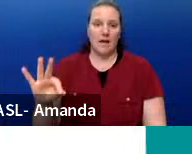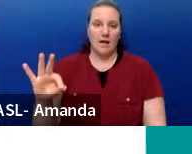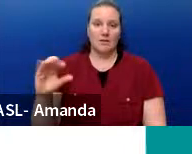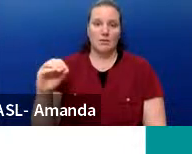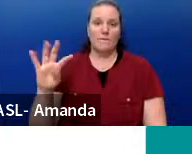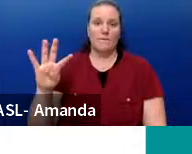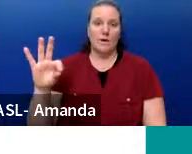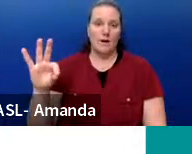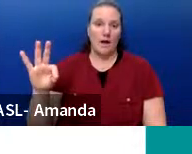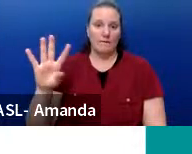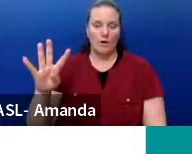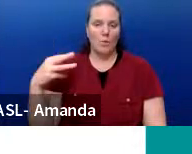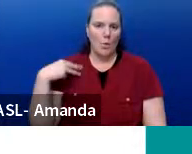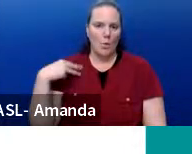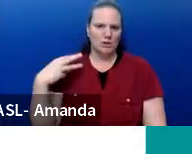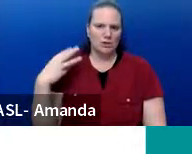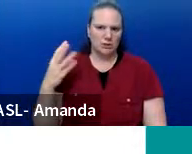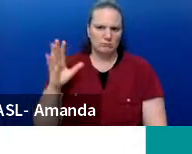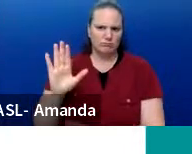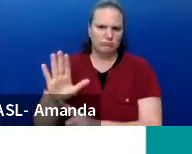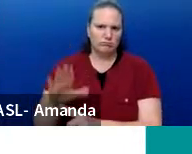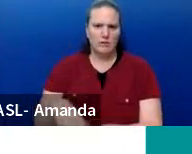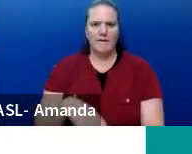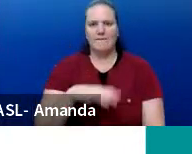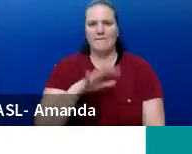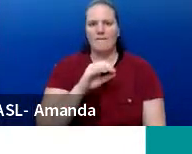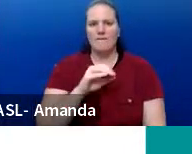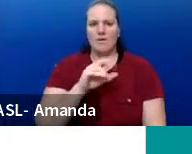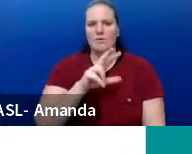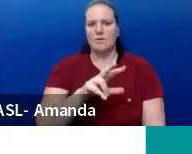360-859-0494 for Washington,